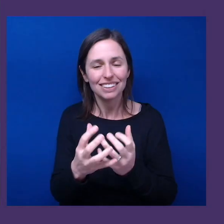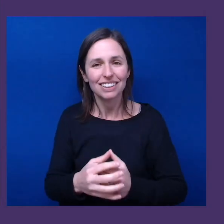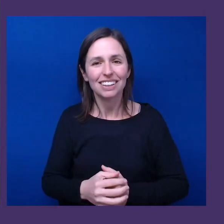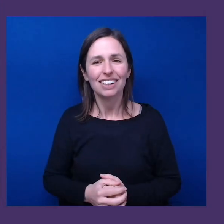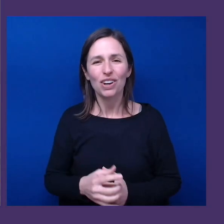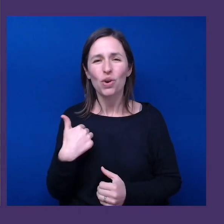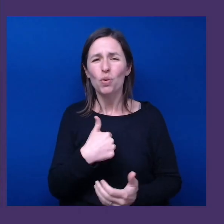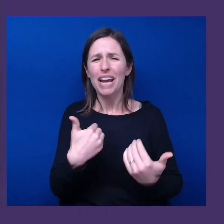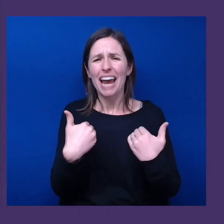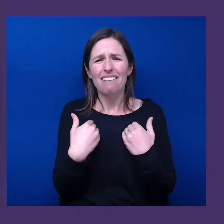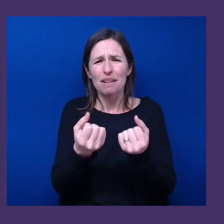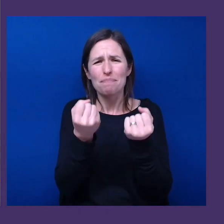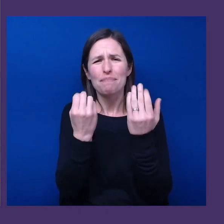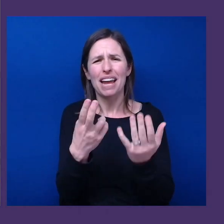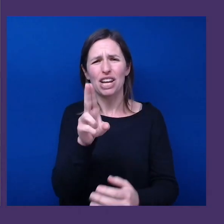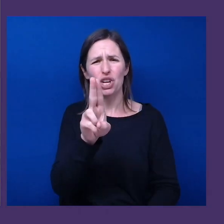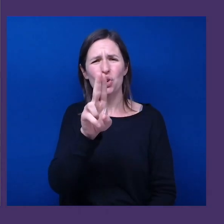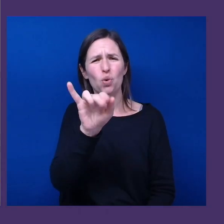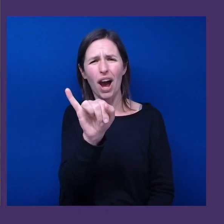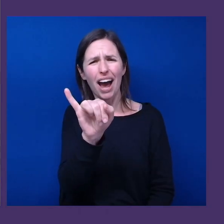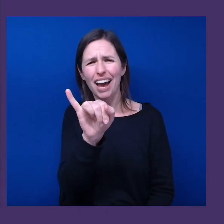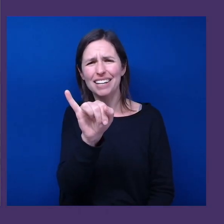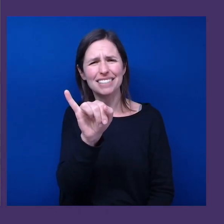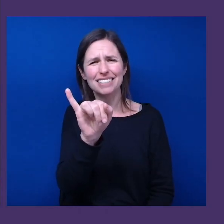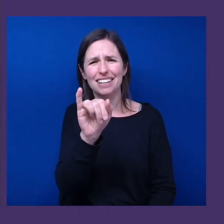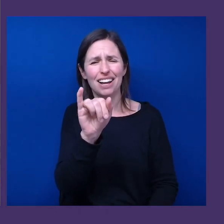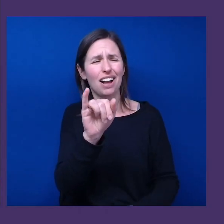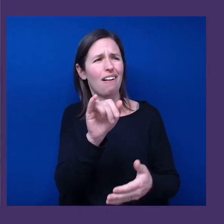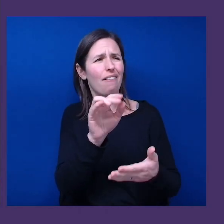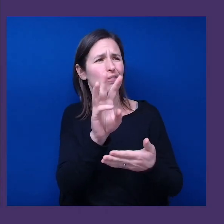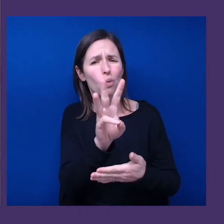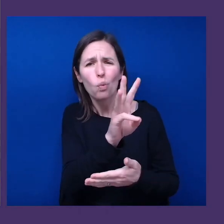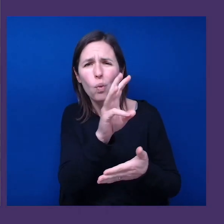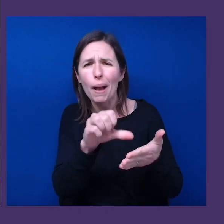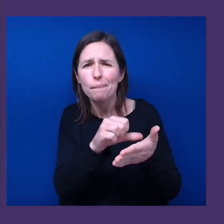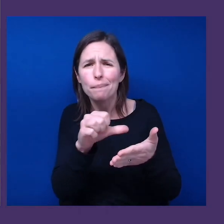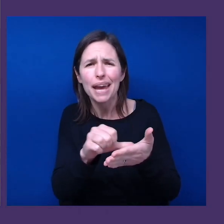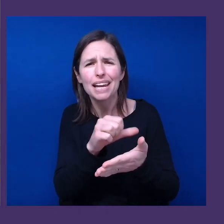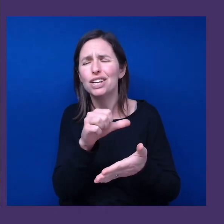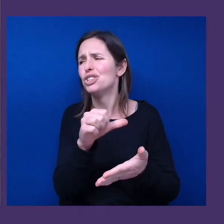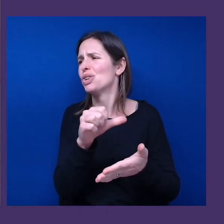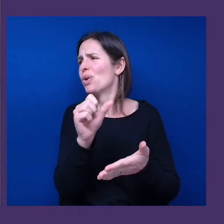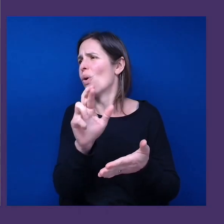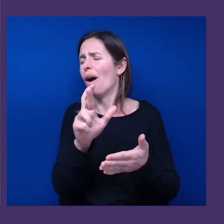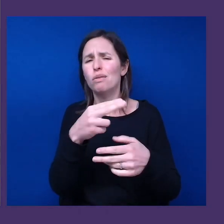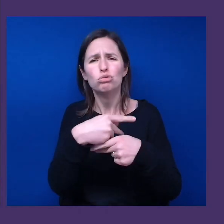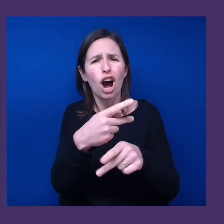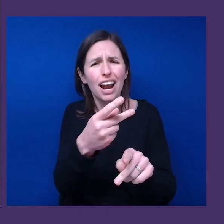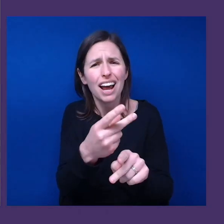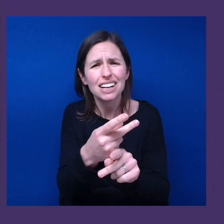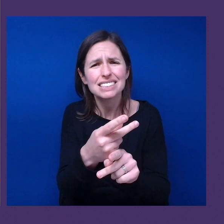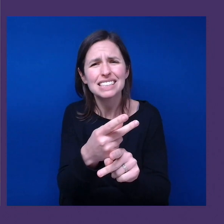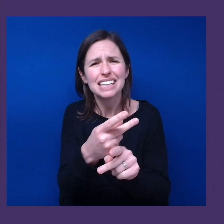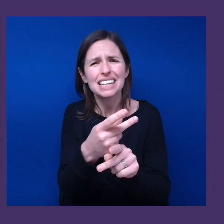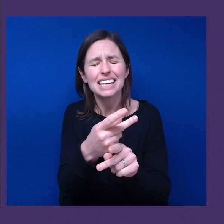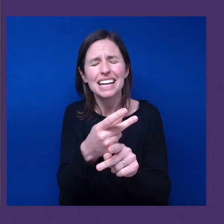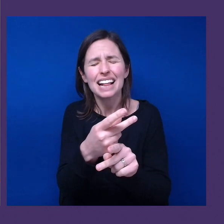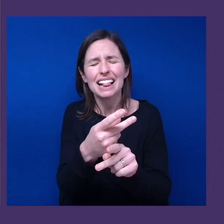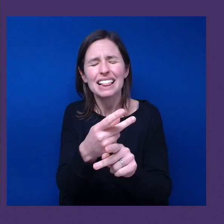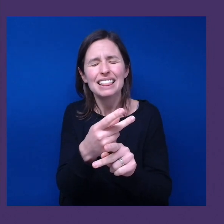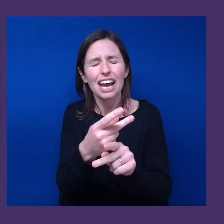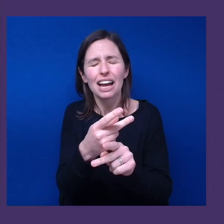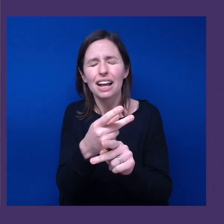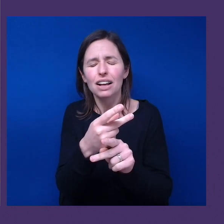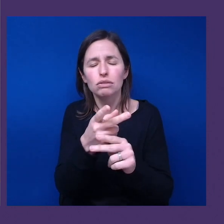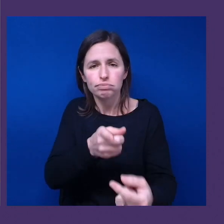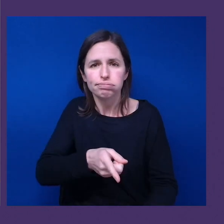scattered throughout the web page, products, that it are hard to discover. And even though